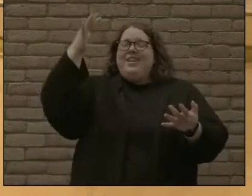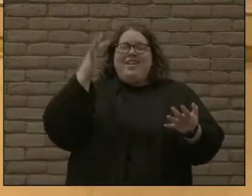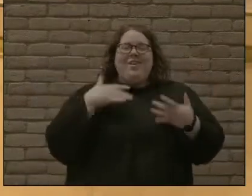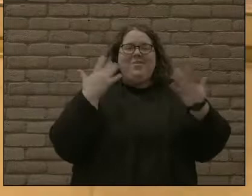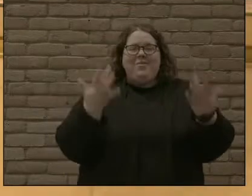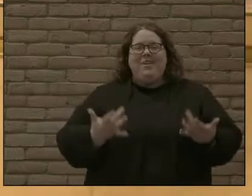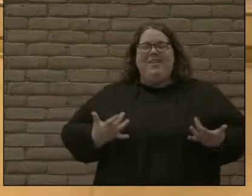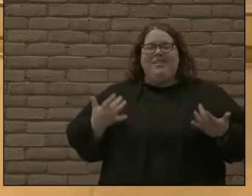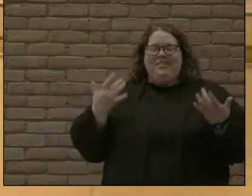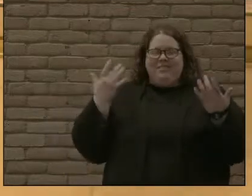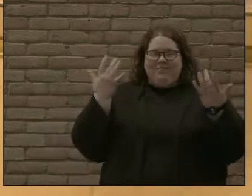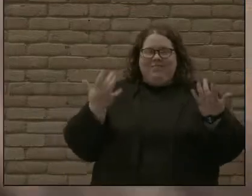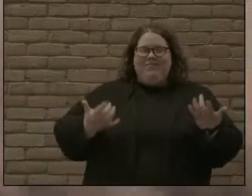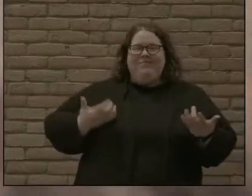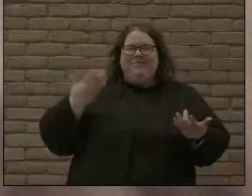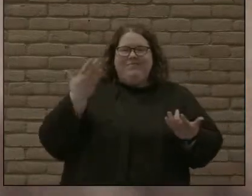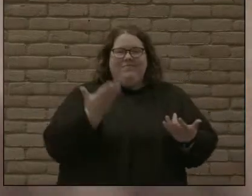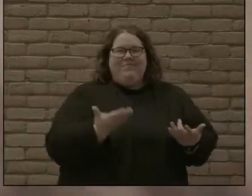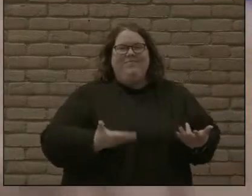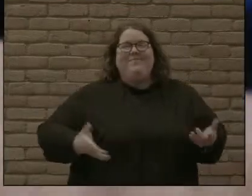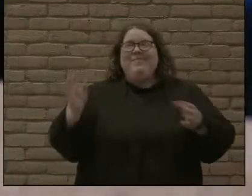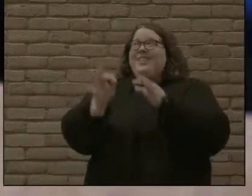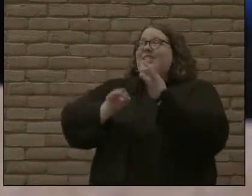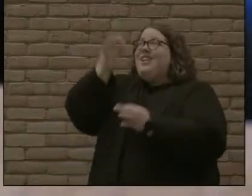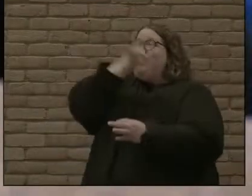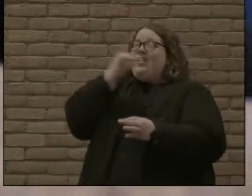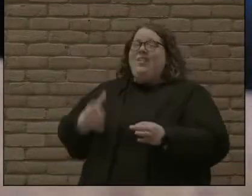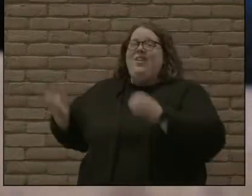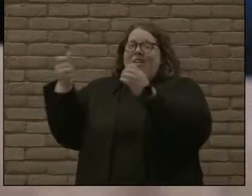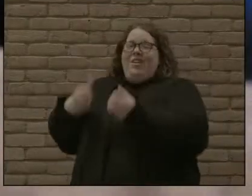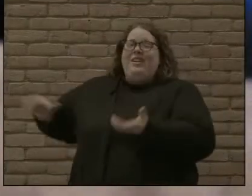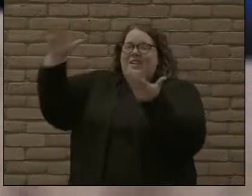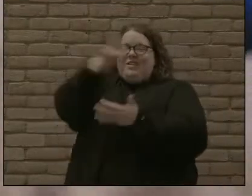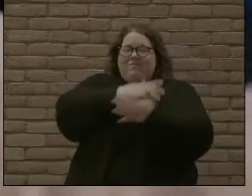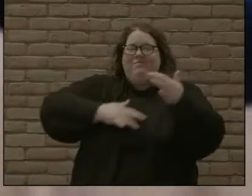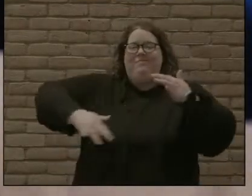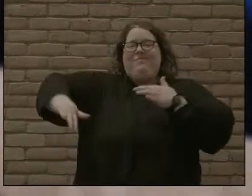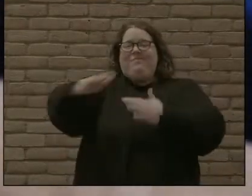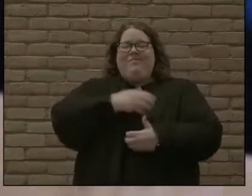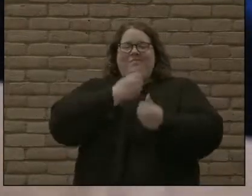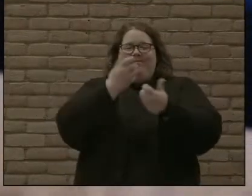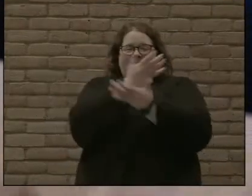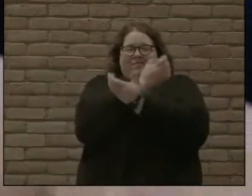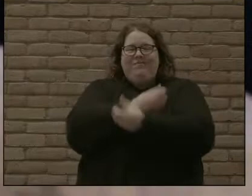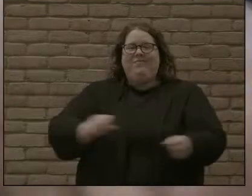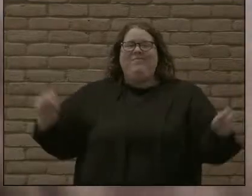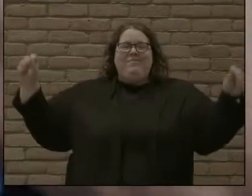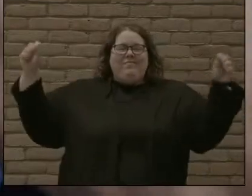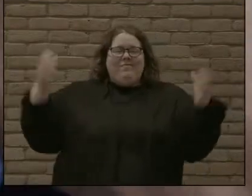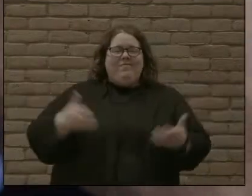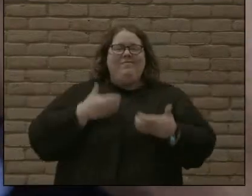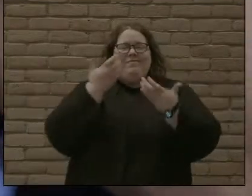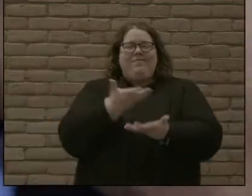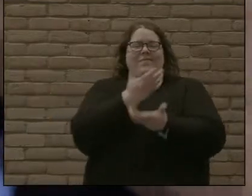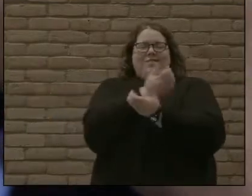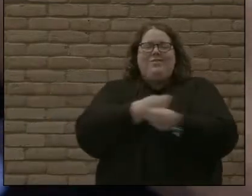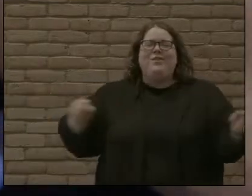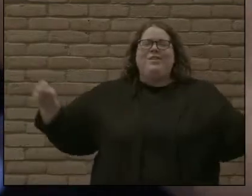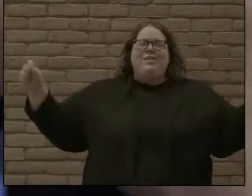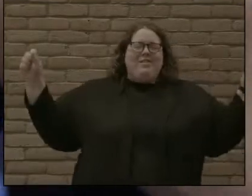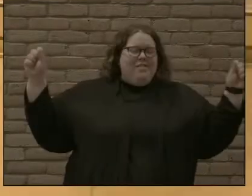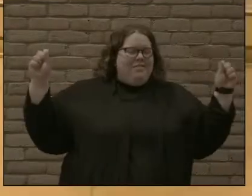graces waiting. Where the Spirit of the Lord is, there is freedom, there